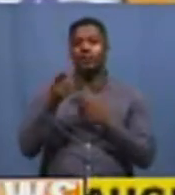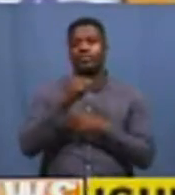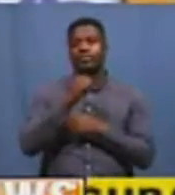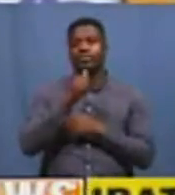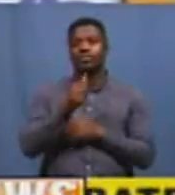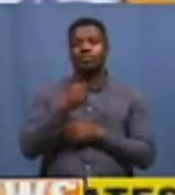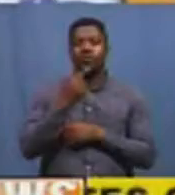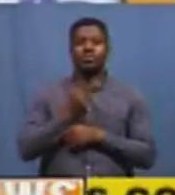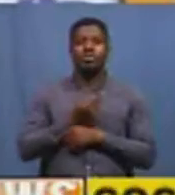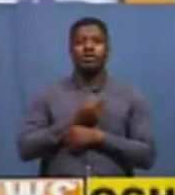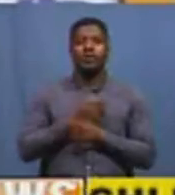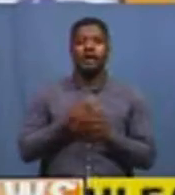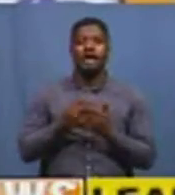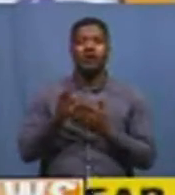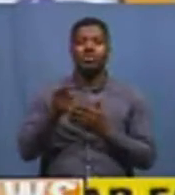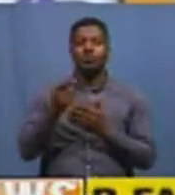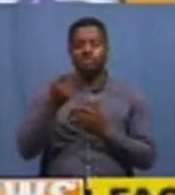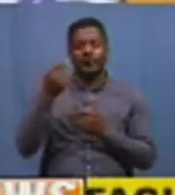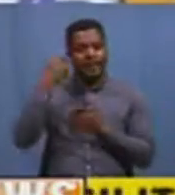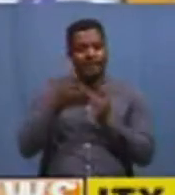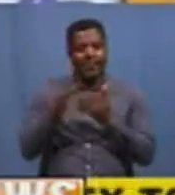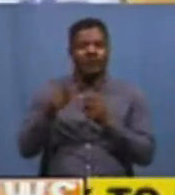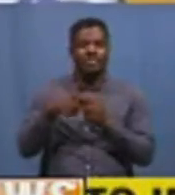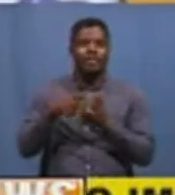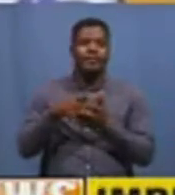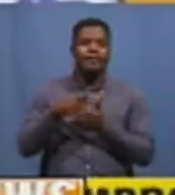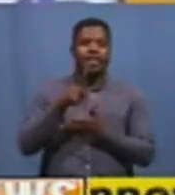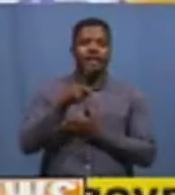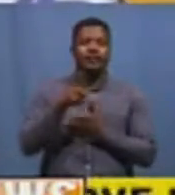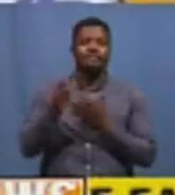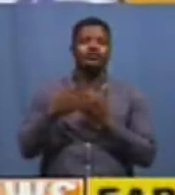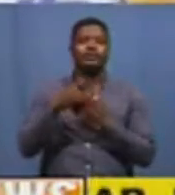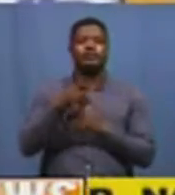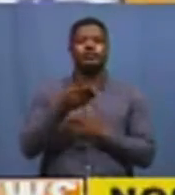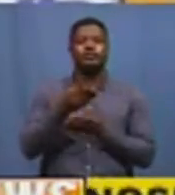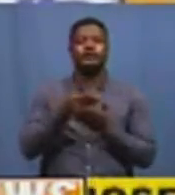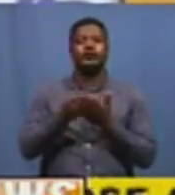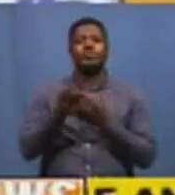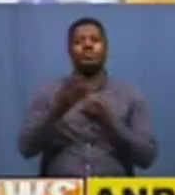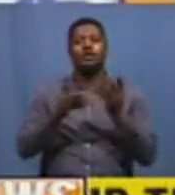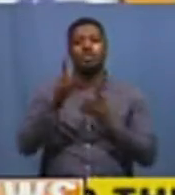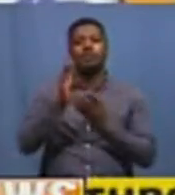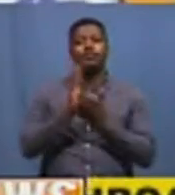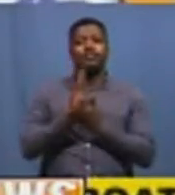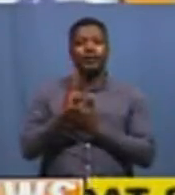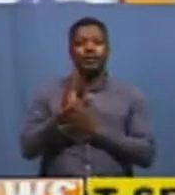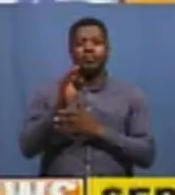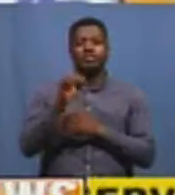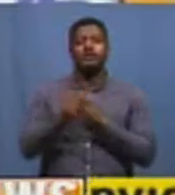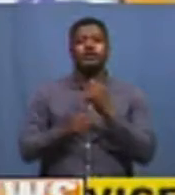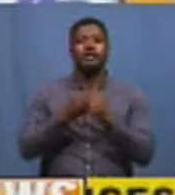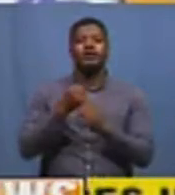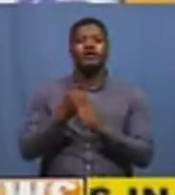not told us how they intend to create that revenue to spend 1 billion